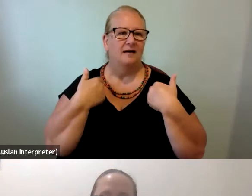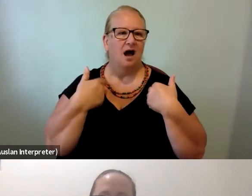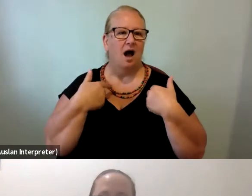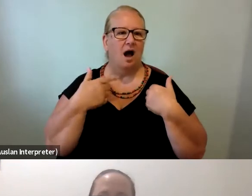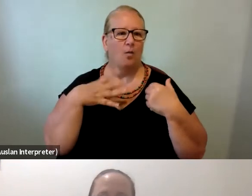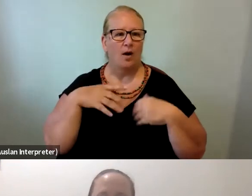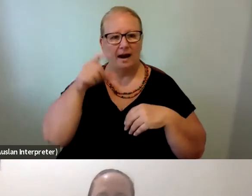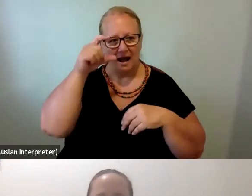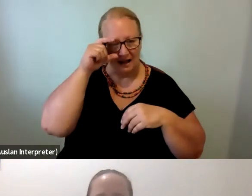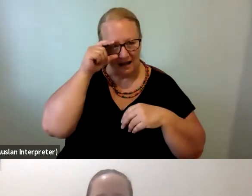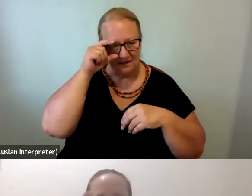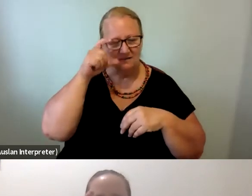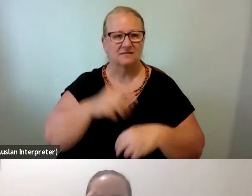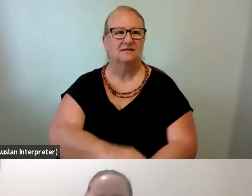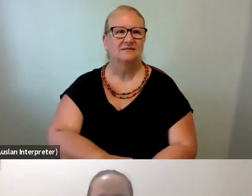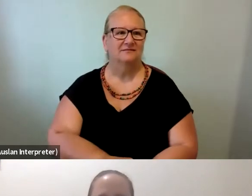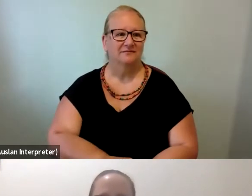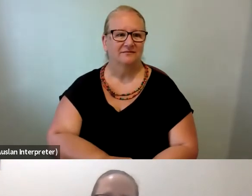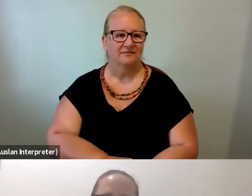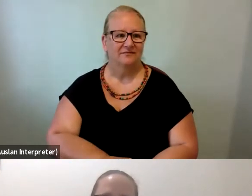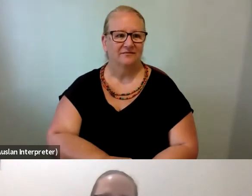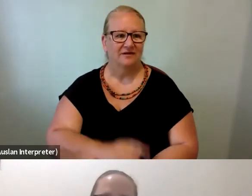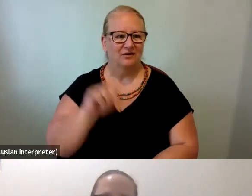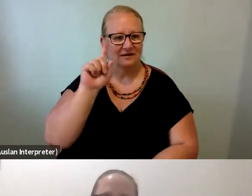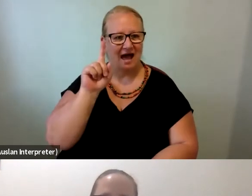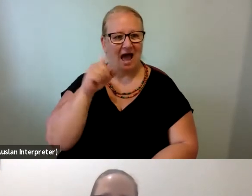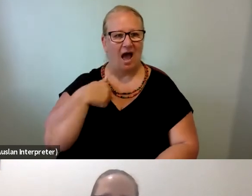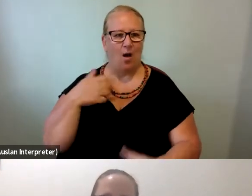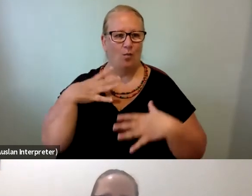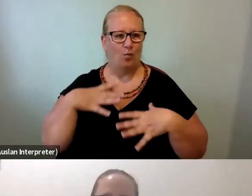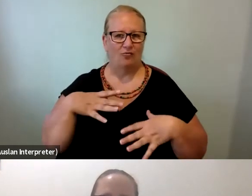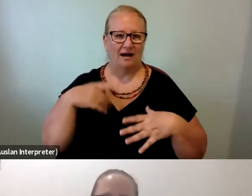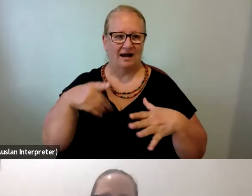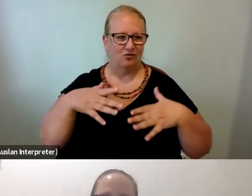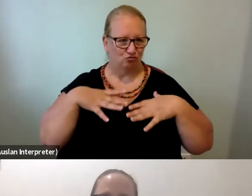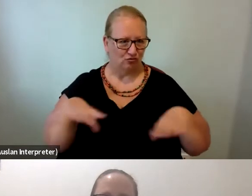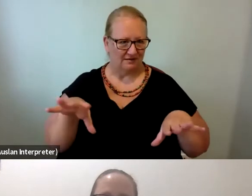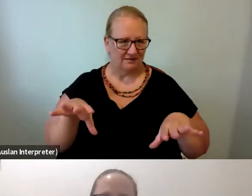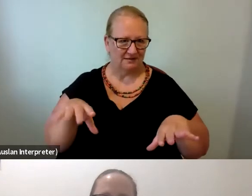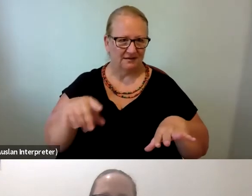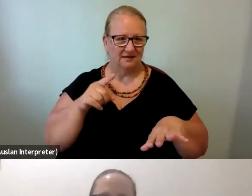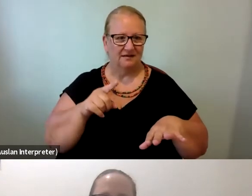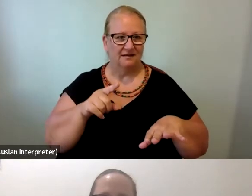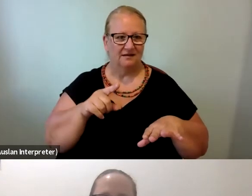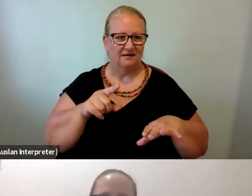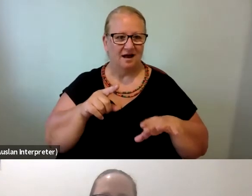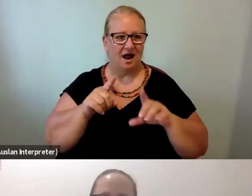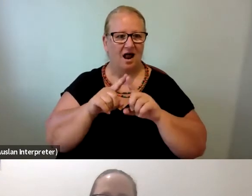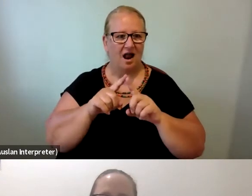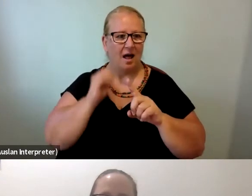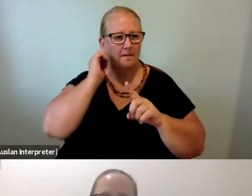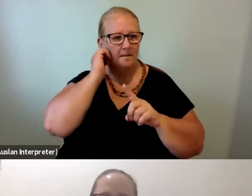wearing glasses. Today, I'm wearing a dress which is